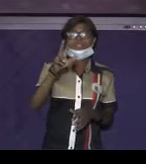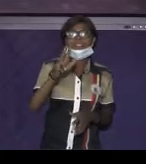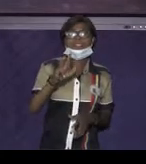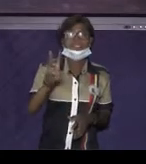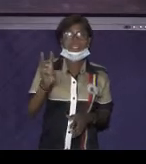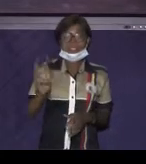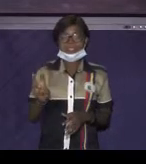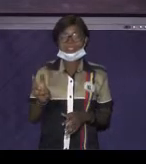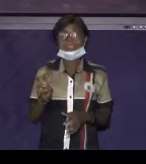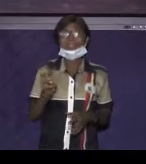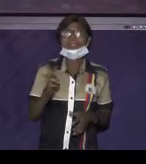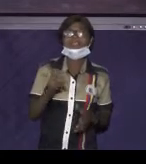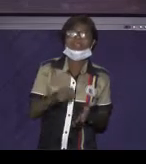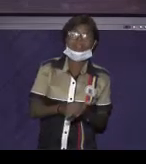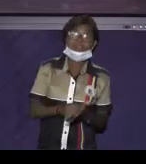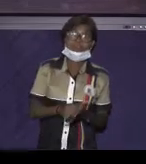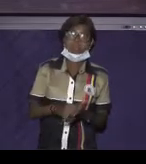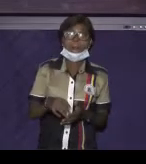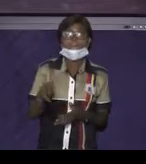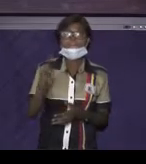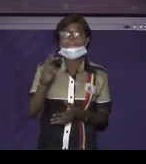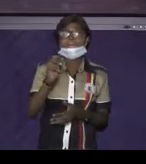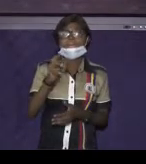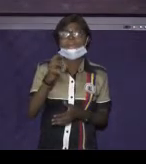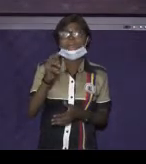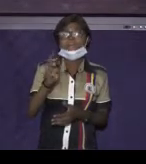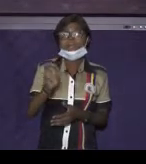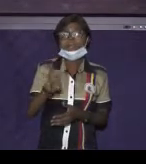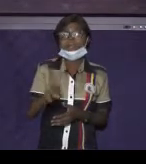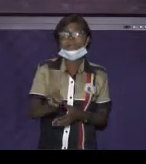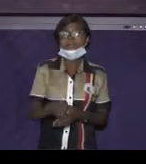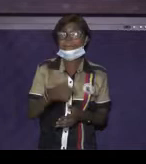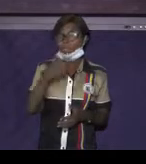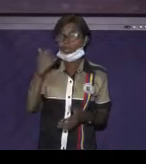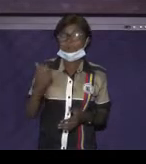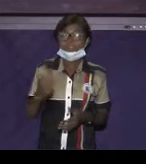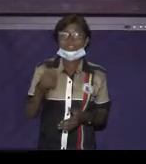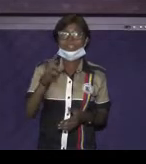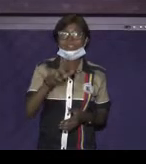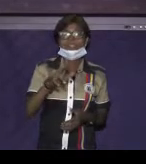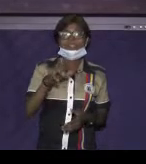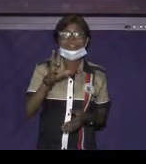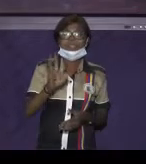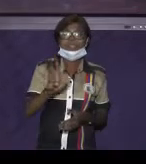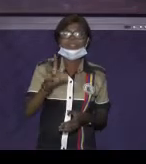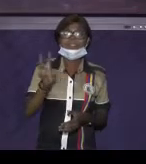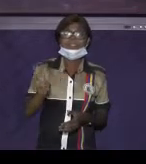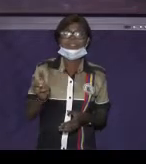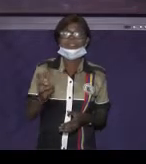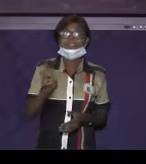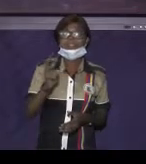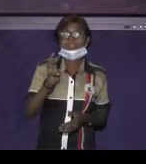36,000 meters in 3,600 seconds, because 36 kilometers is